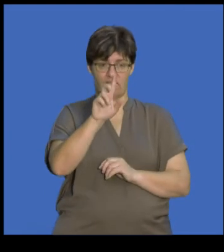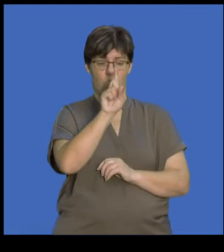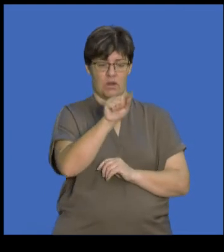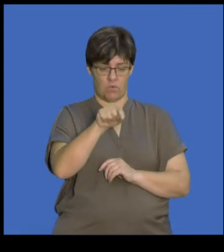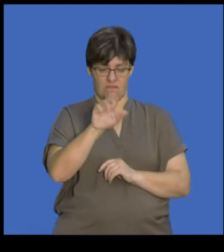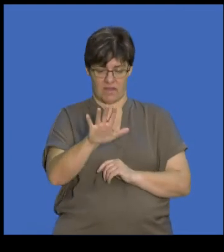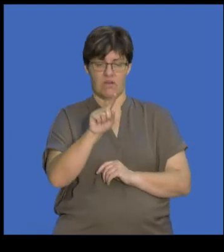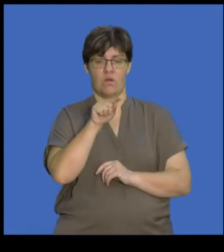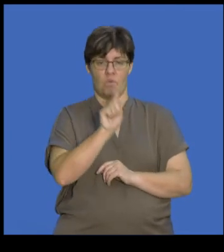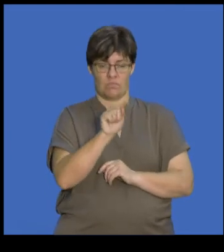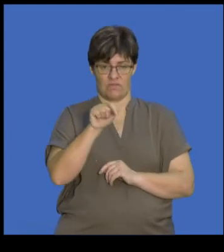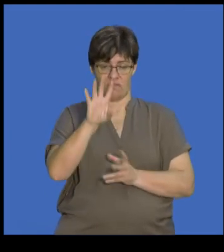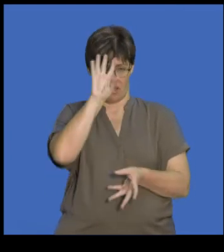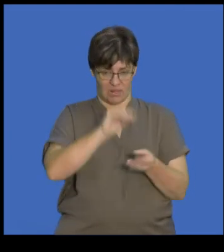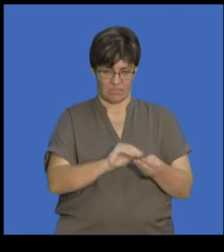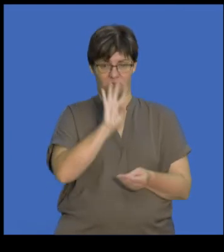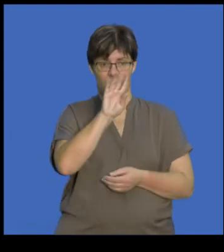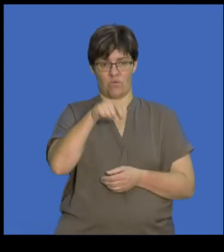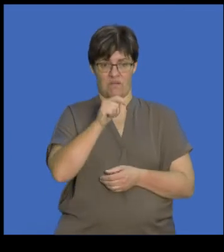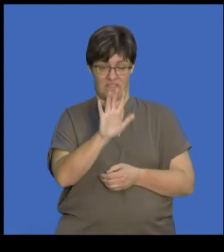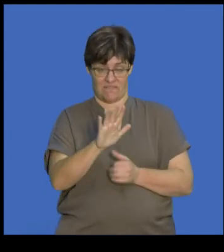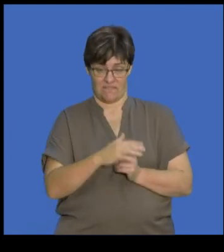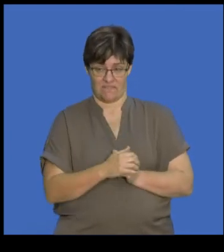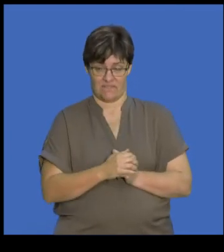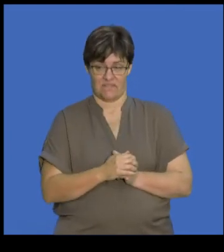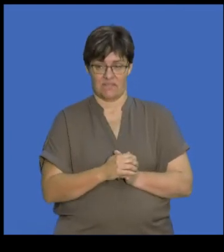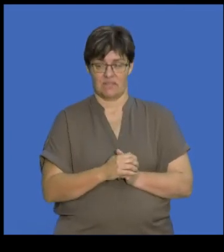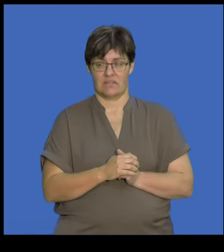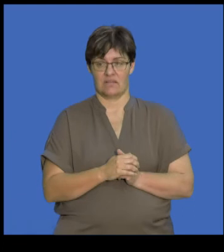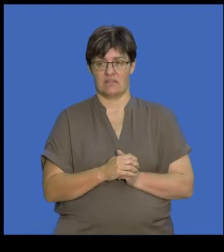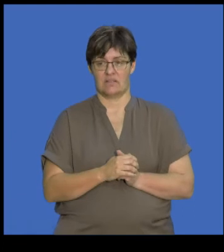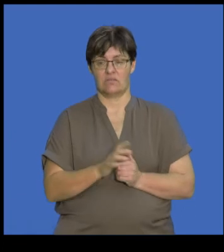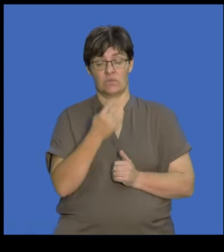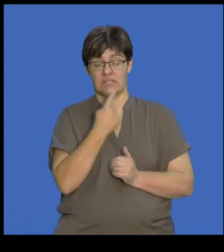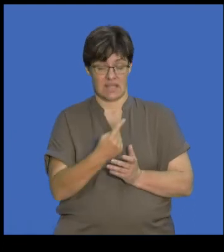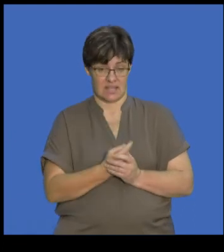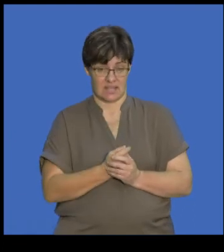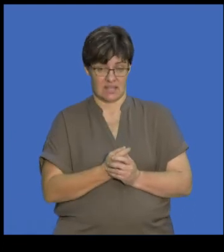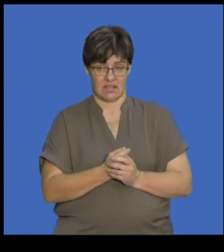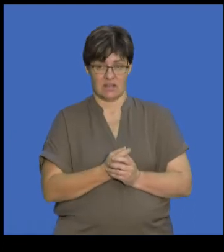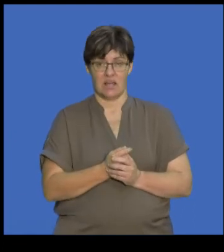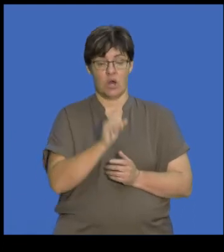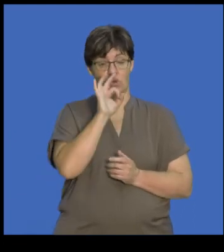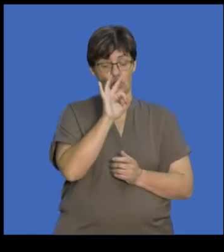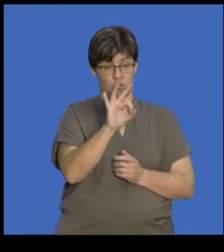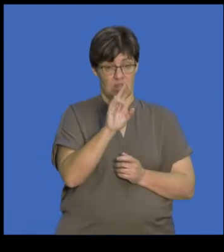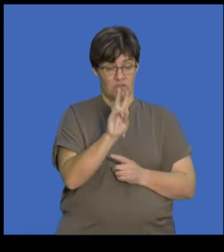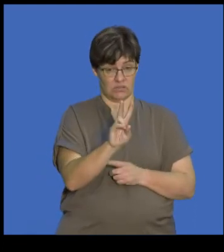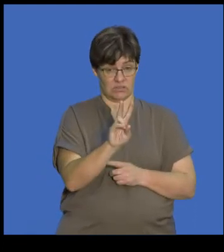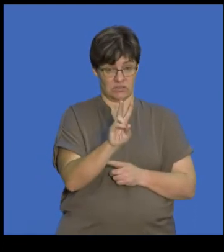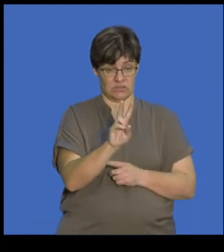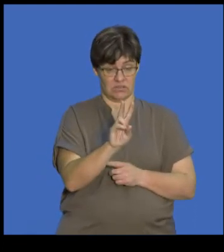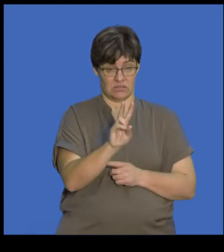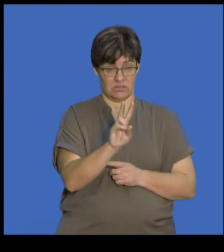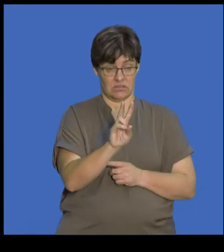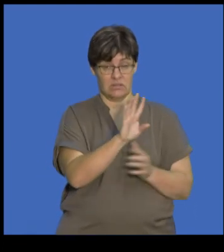okay, 1.5 volt cells. This will be 4.5, all right? So we said that the 3 volts goes